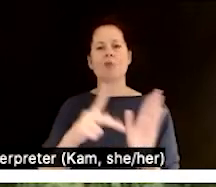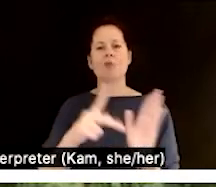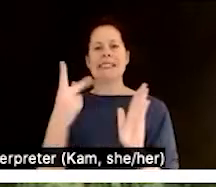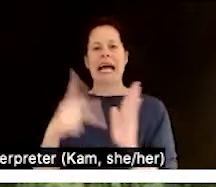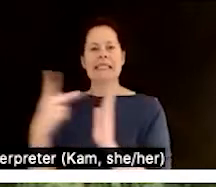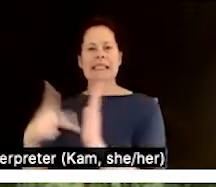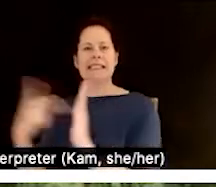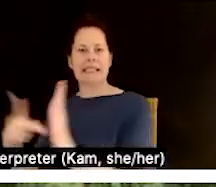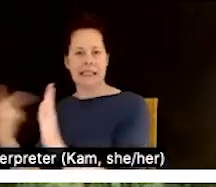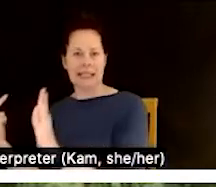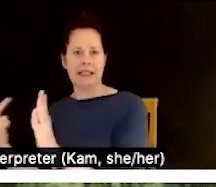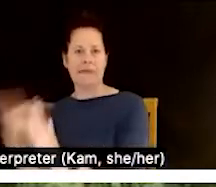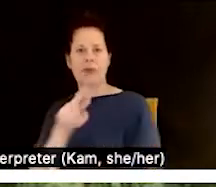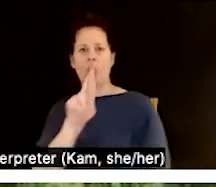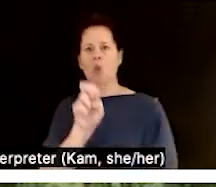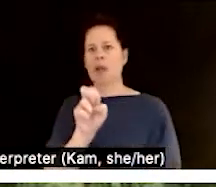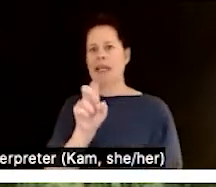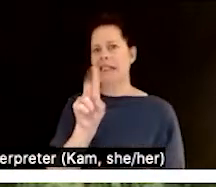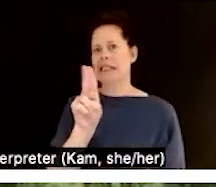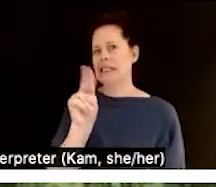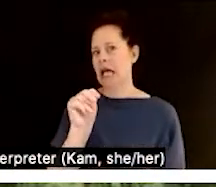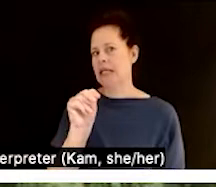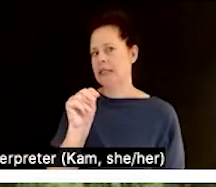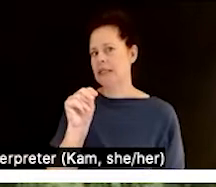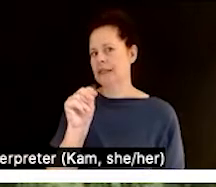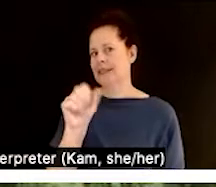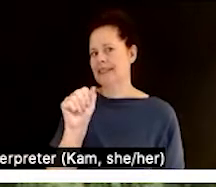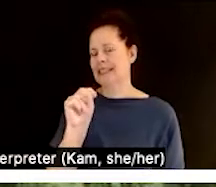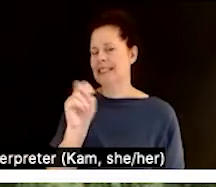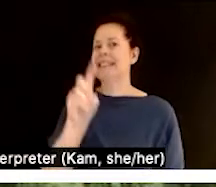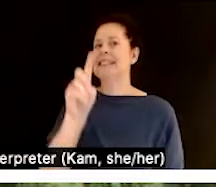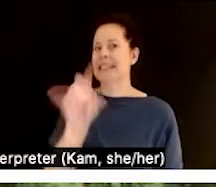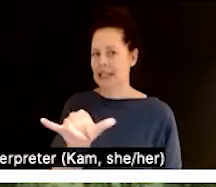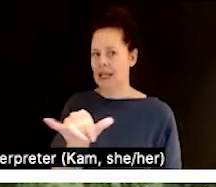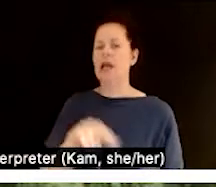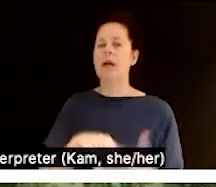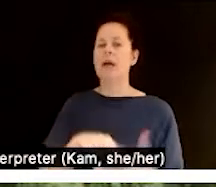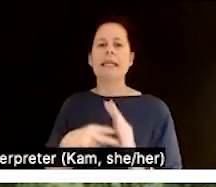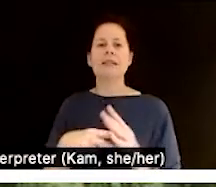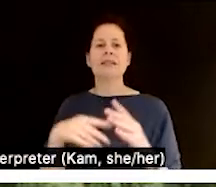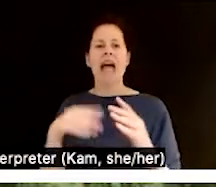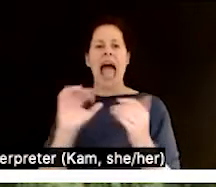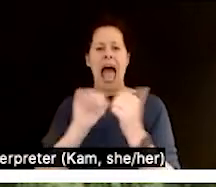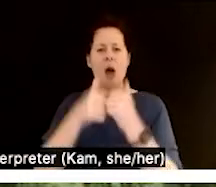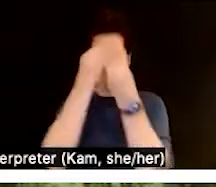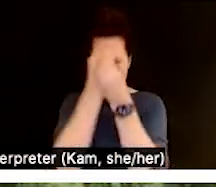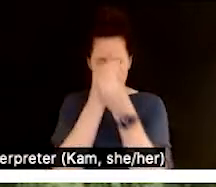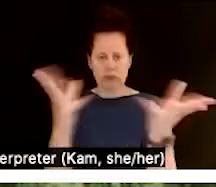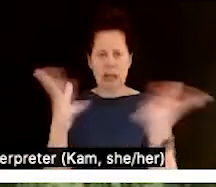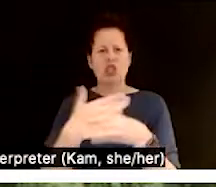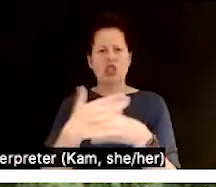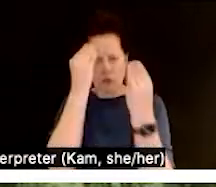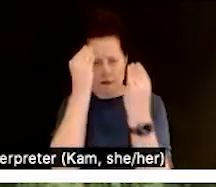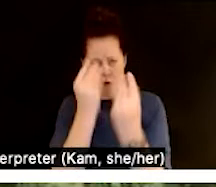multiple forms of content shared from a universal perspective. So whether it's providing